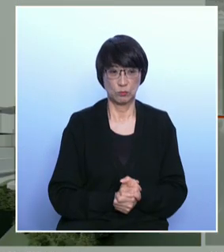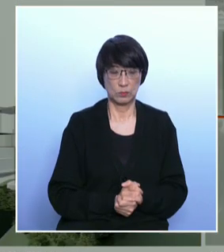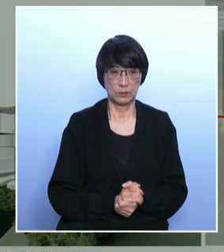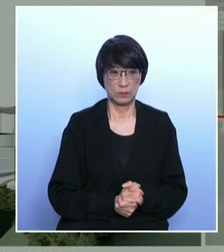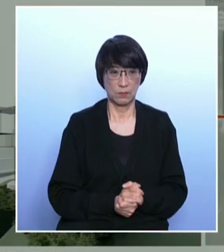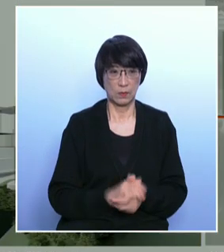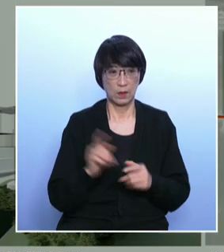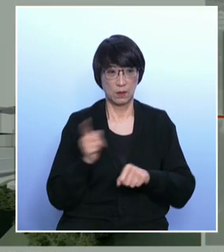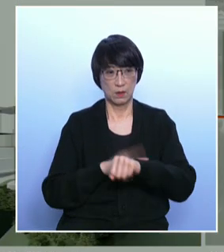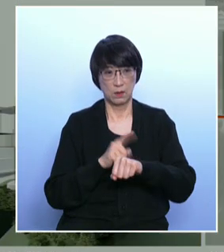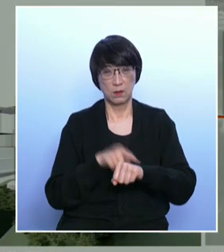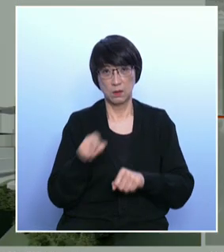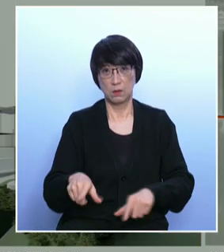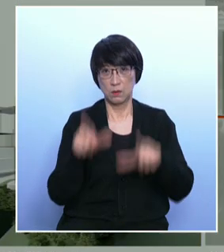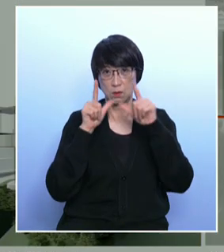as counselors.